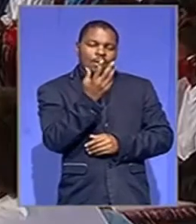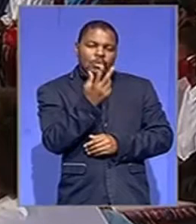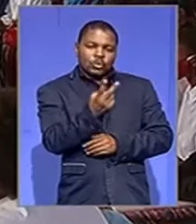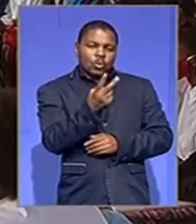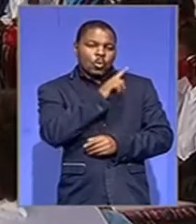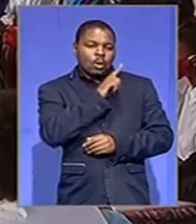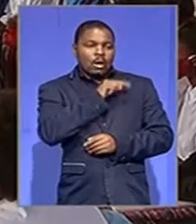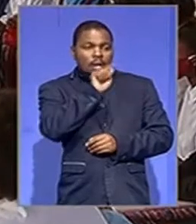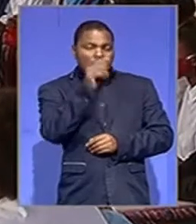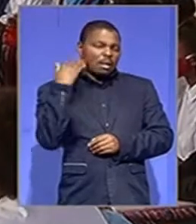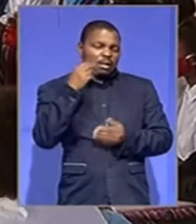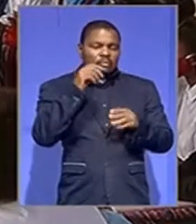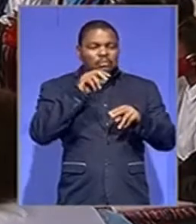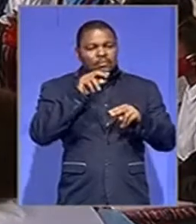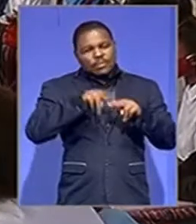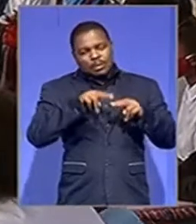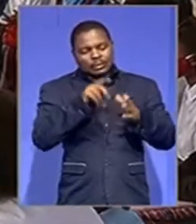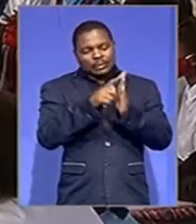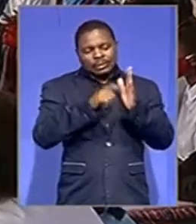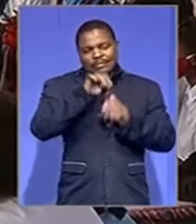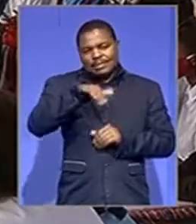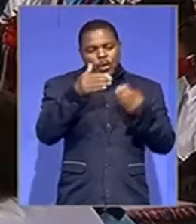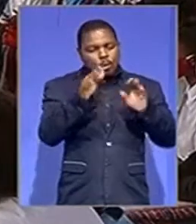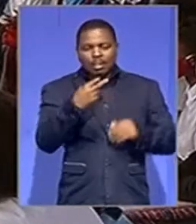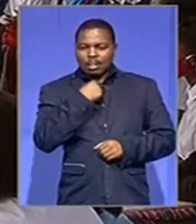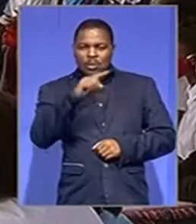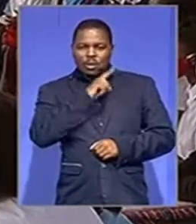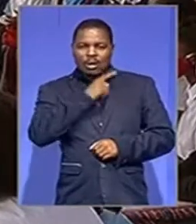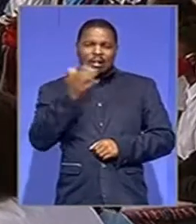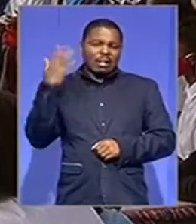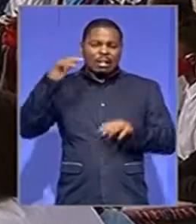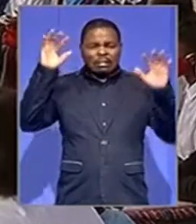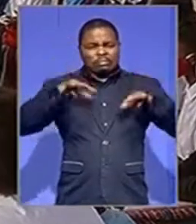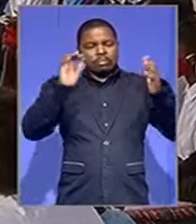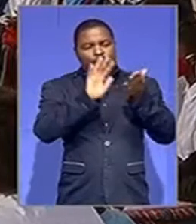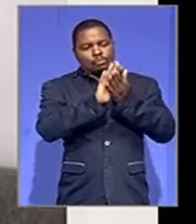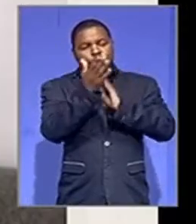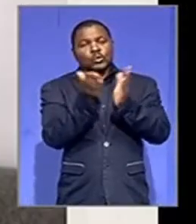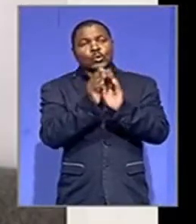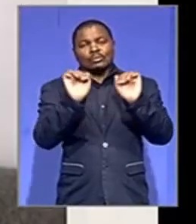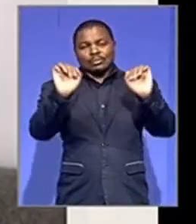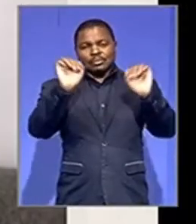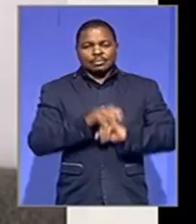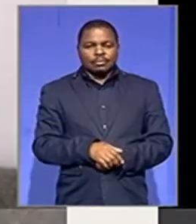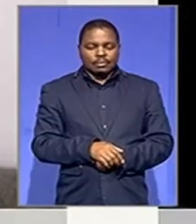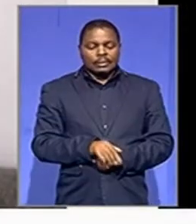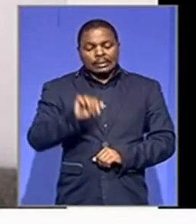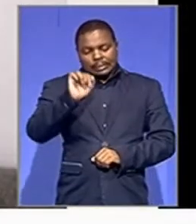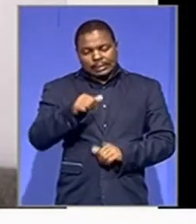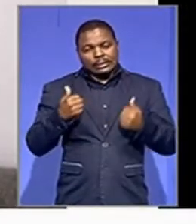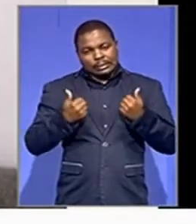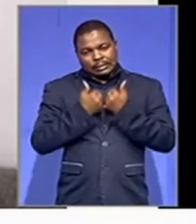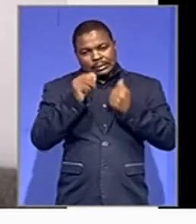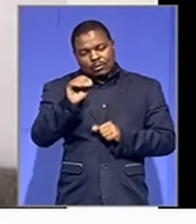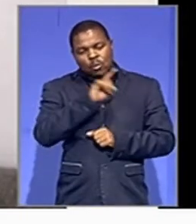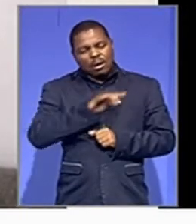go bula ka la 15 February ka baka la tshenyo yeo e bakilwego ke ledimo. We, however, experience challenges in